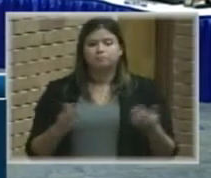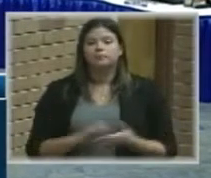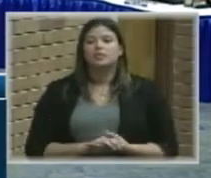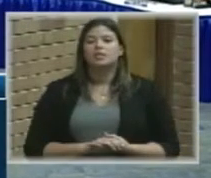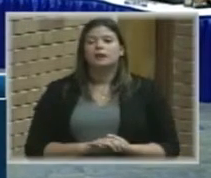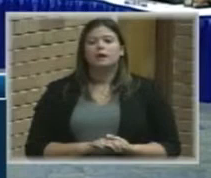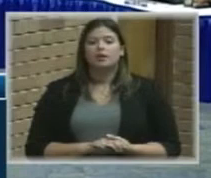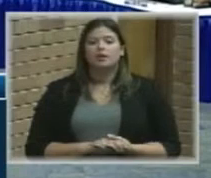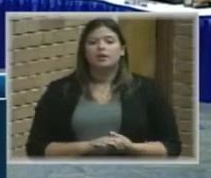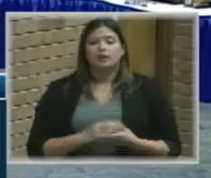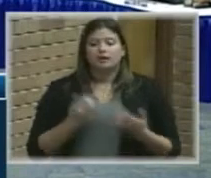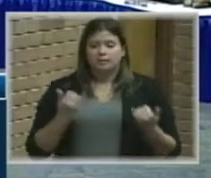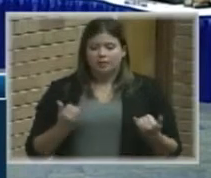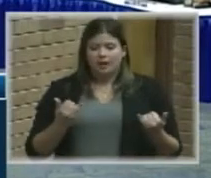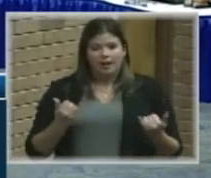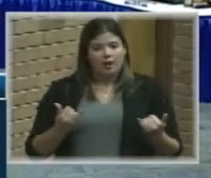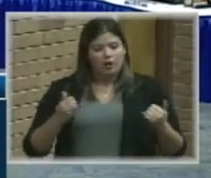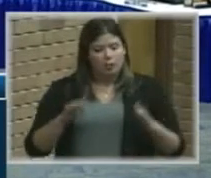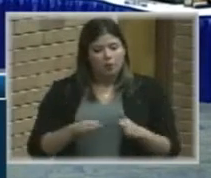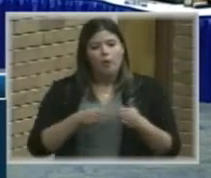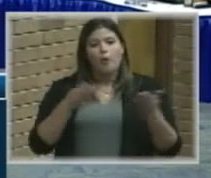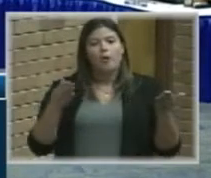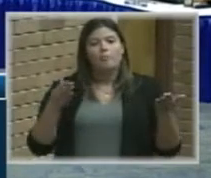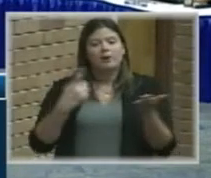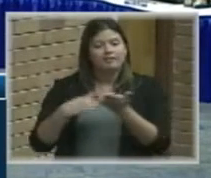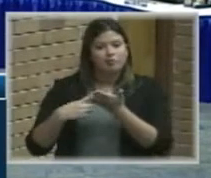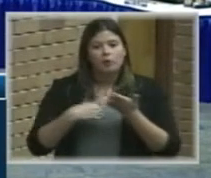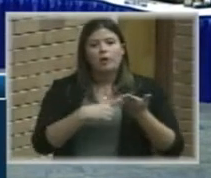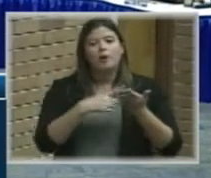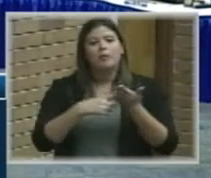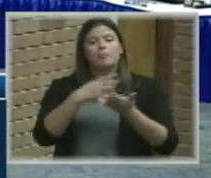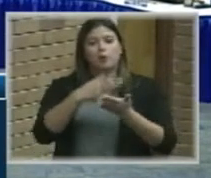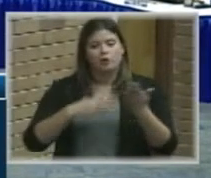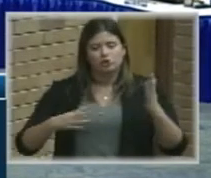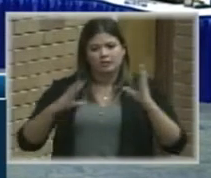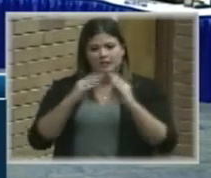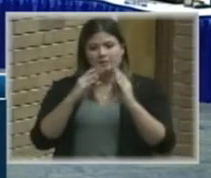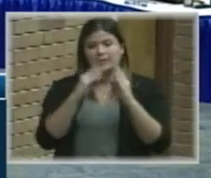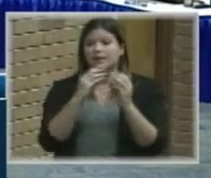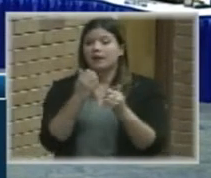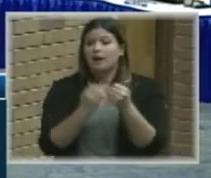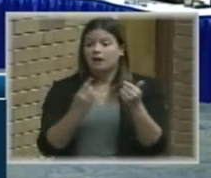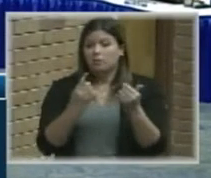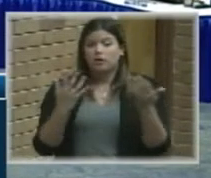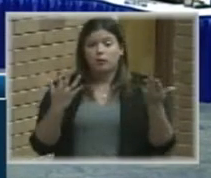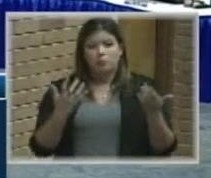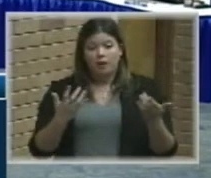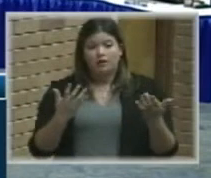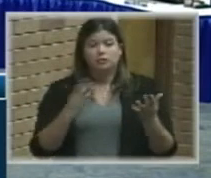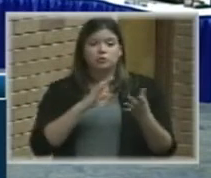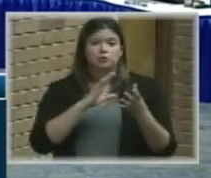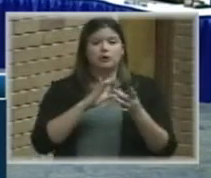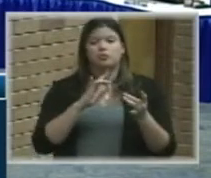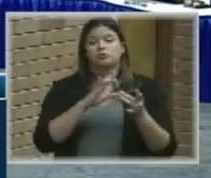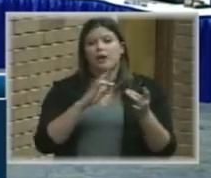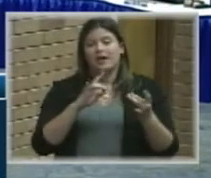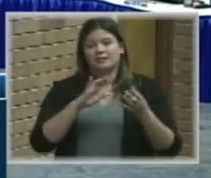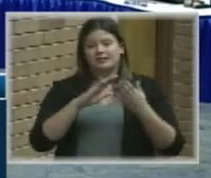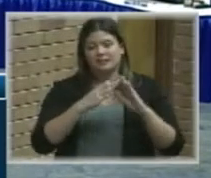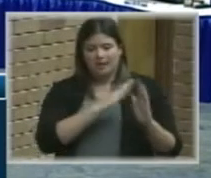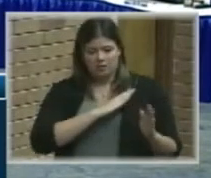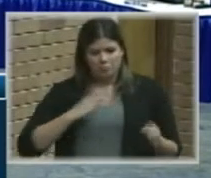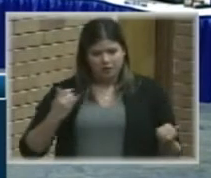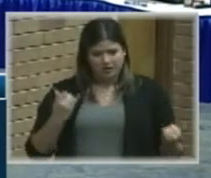will now begin the open forum portion of the meeting. Is there anyone that would like to address the town board during the open forum?